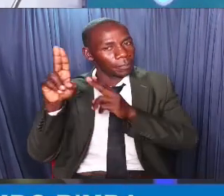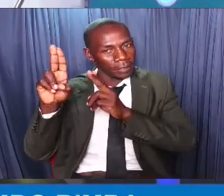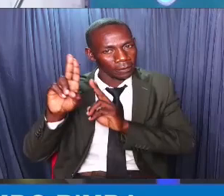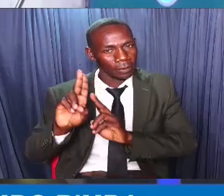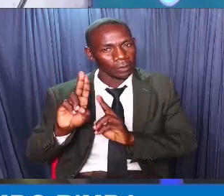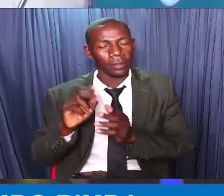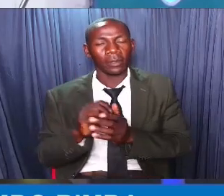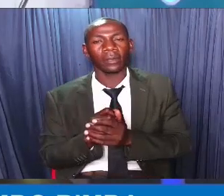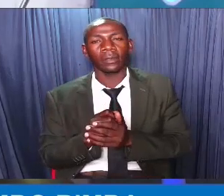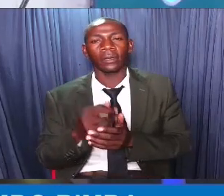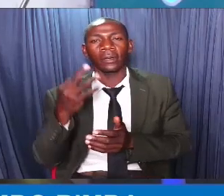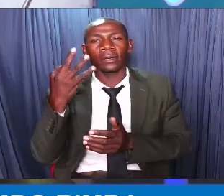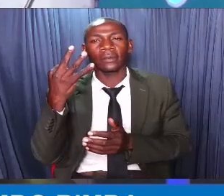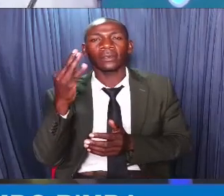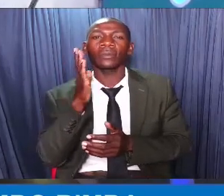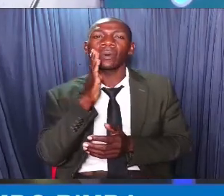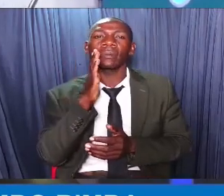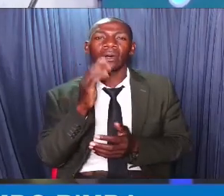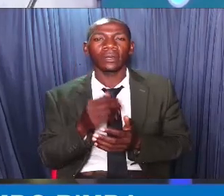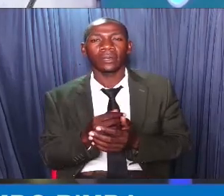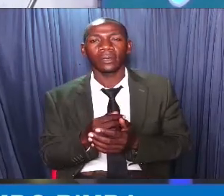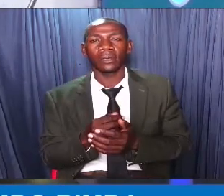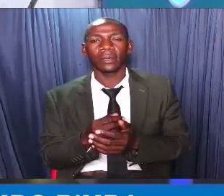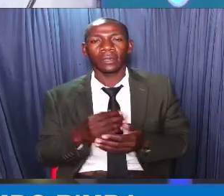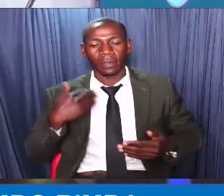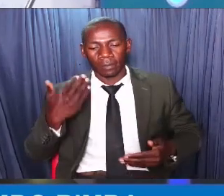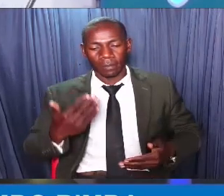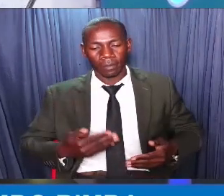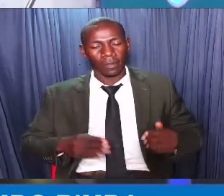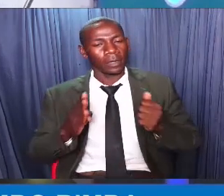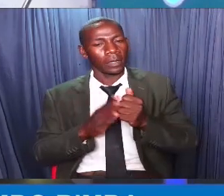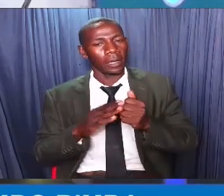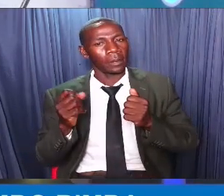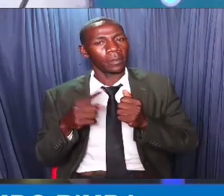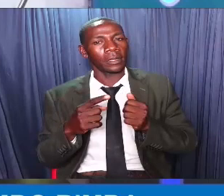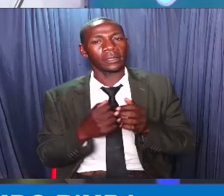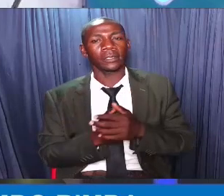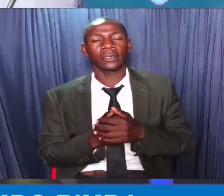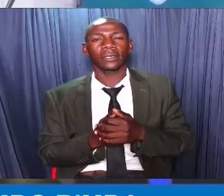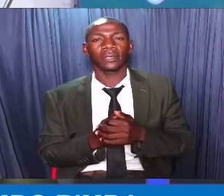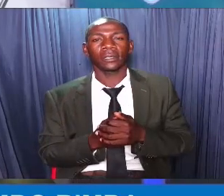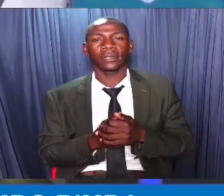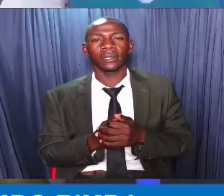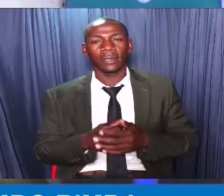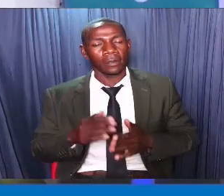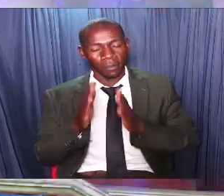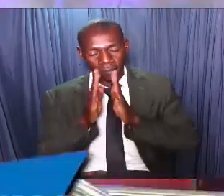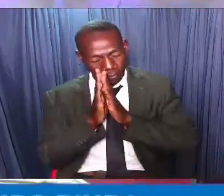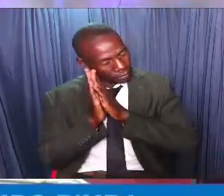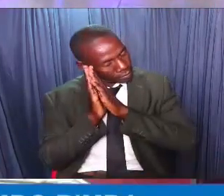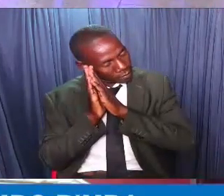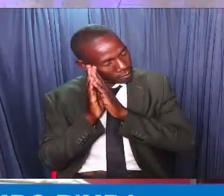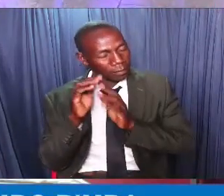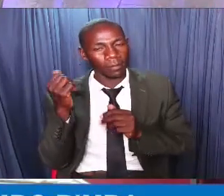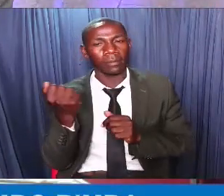says honor them. Wa tatu ni mamako. The third one is your mother. Ulilala tumboni miezi 9. That you stayed in her womb for 9 months. Akesha macho. And she